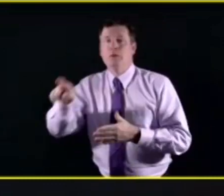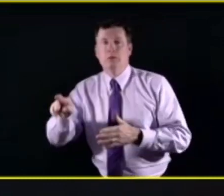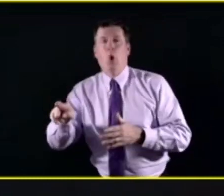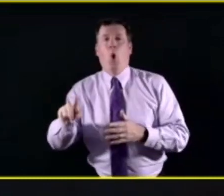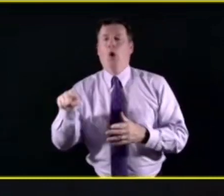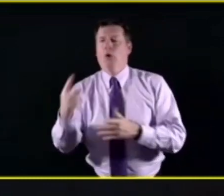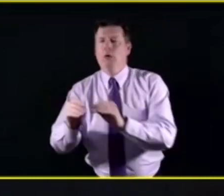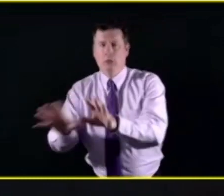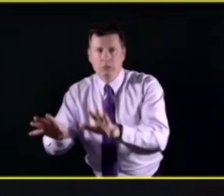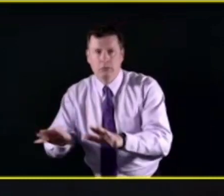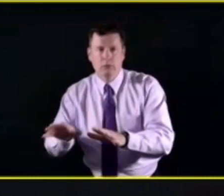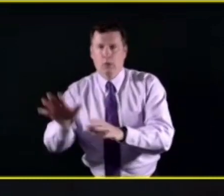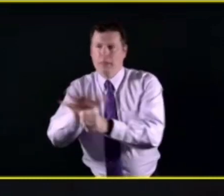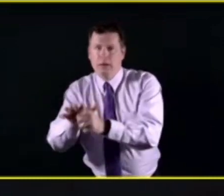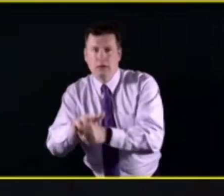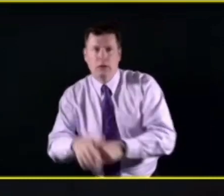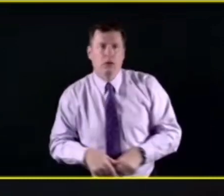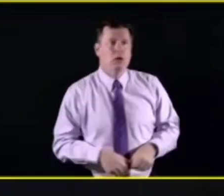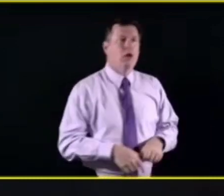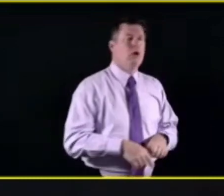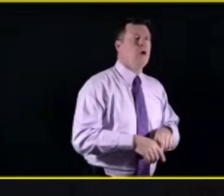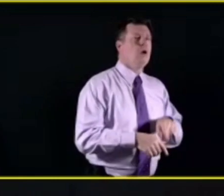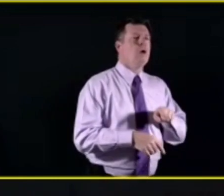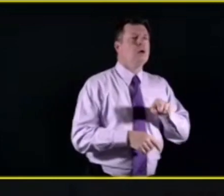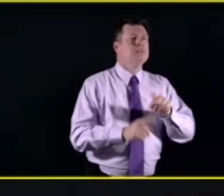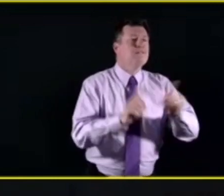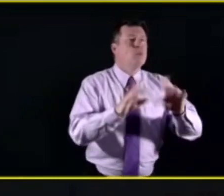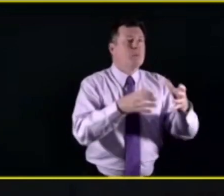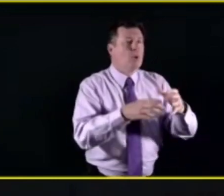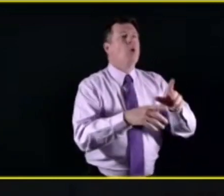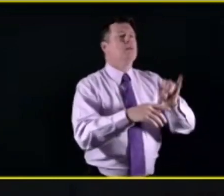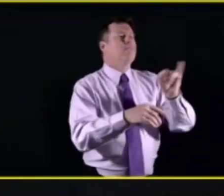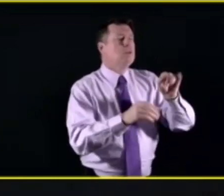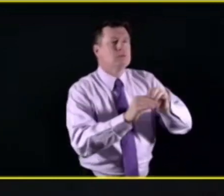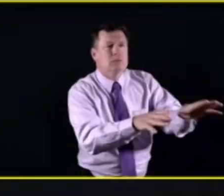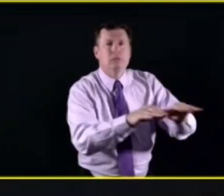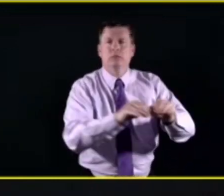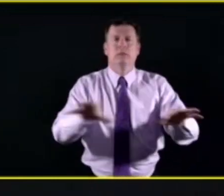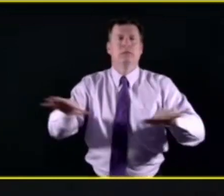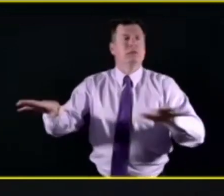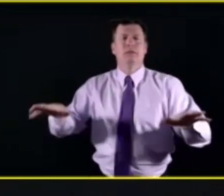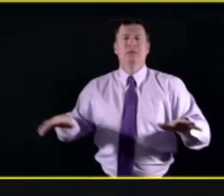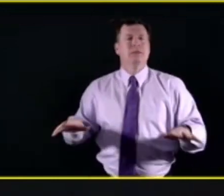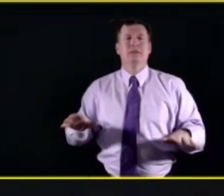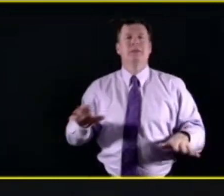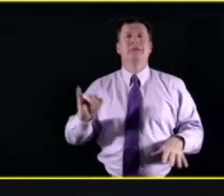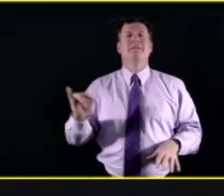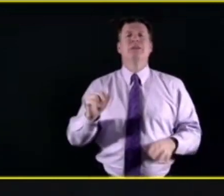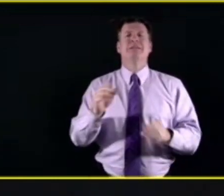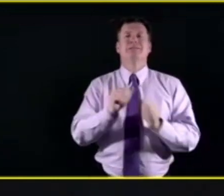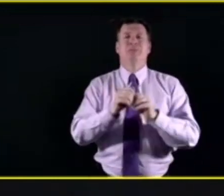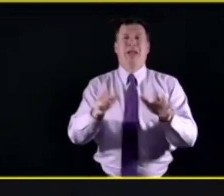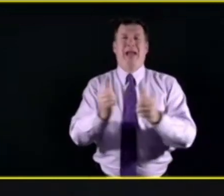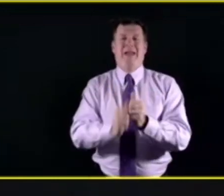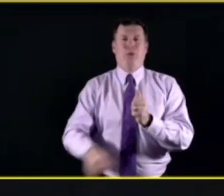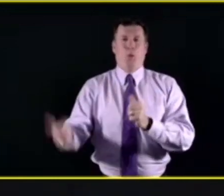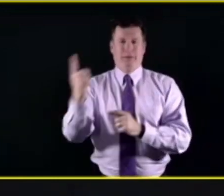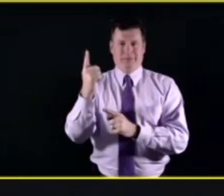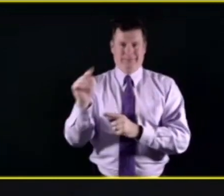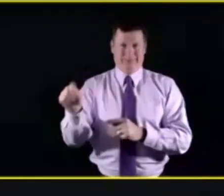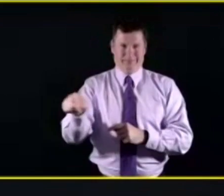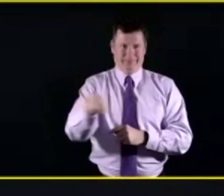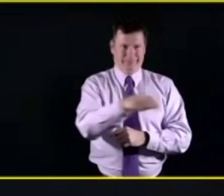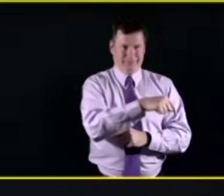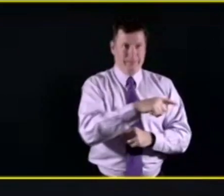all lines. And it's really a group effort. All right. We'll call that the last word. Thank you all, Dr. Ann